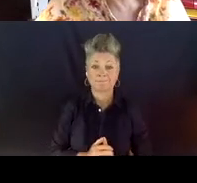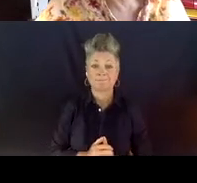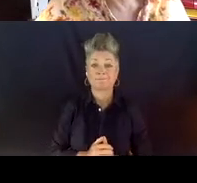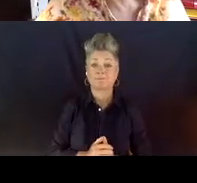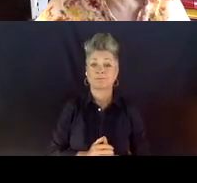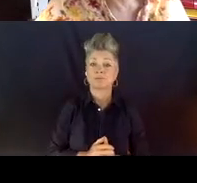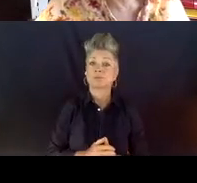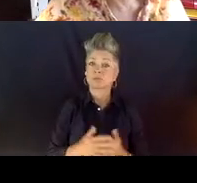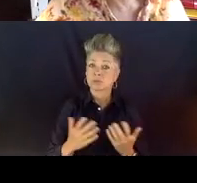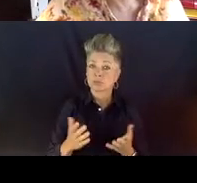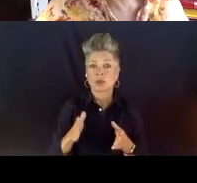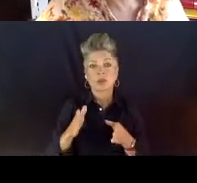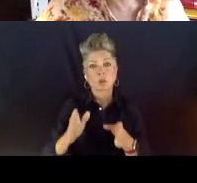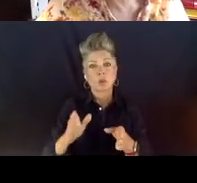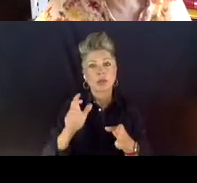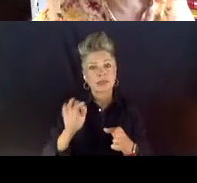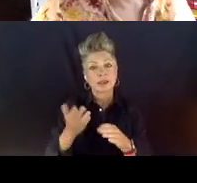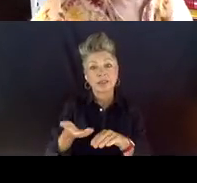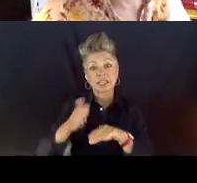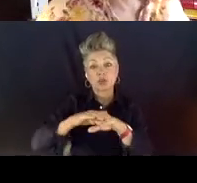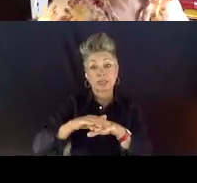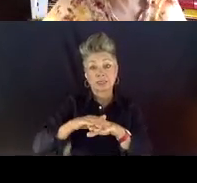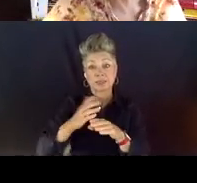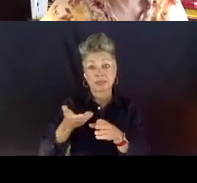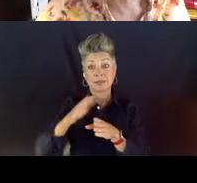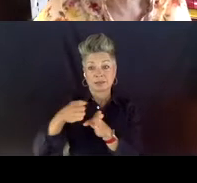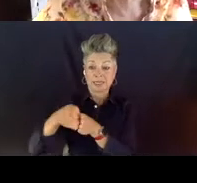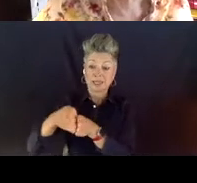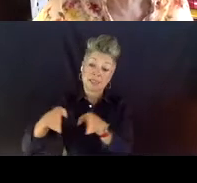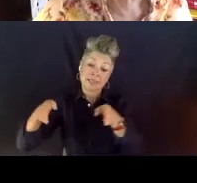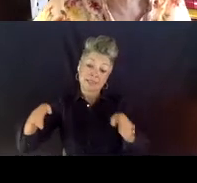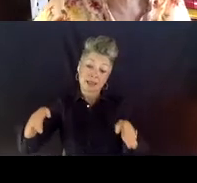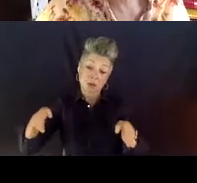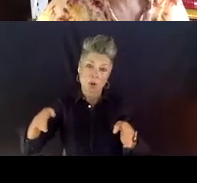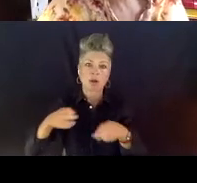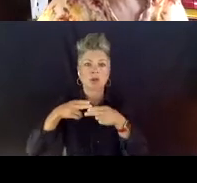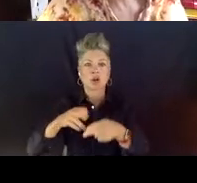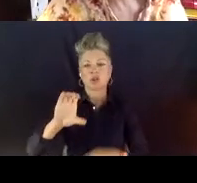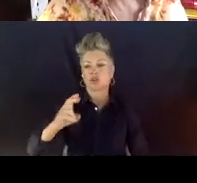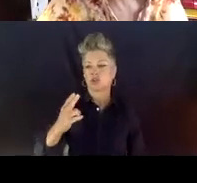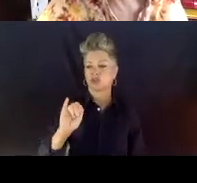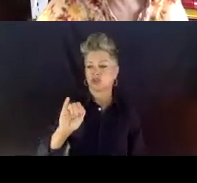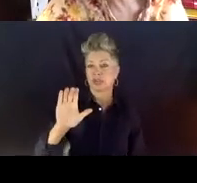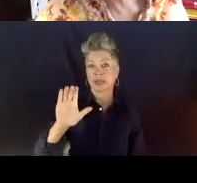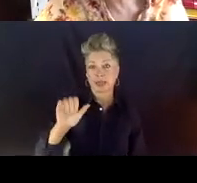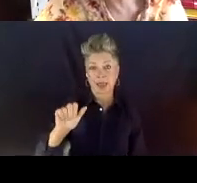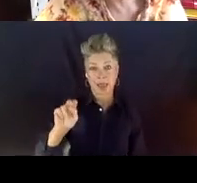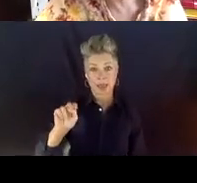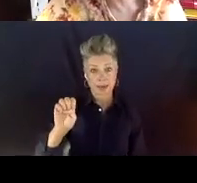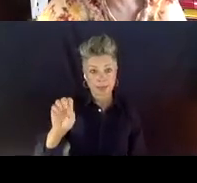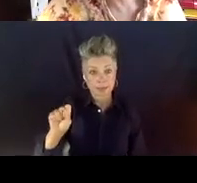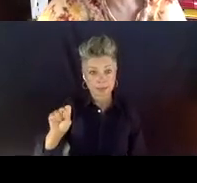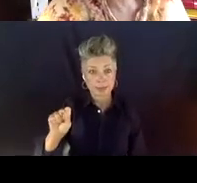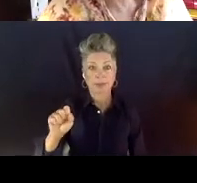Ways of increasing the sidewalk at specific crossing points, they're called chicanes. Raised